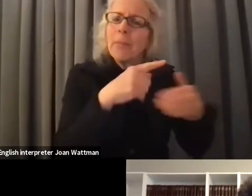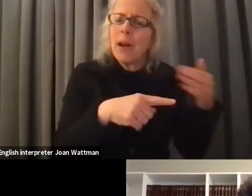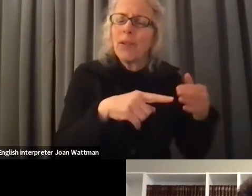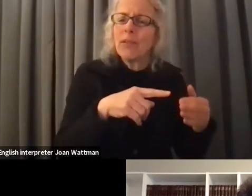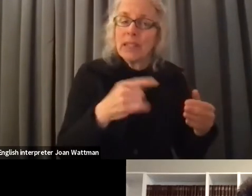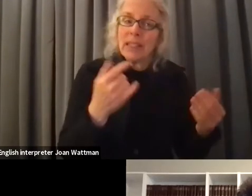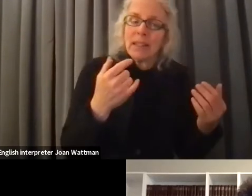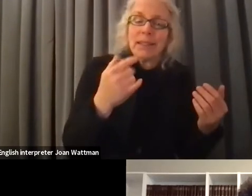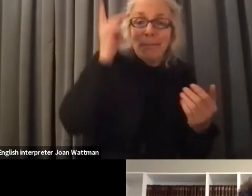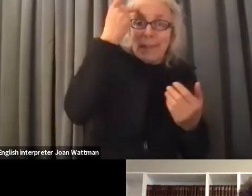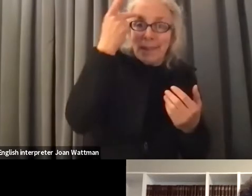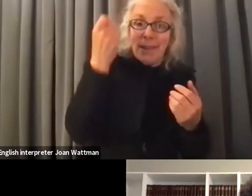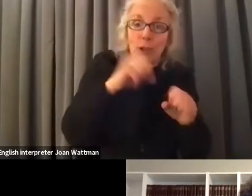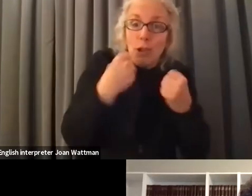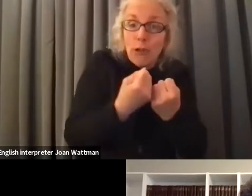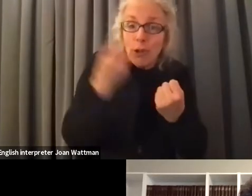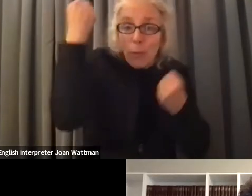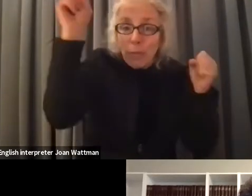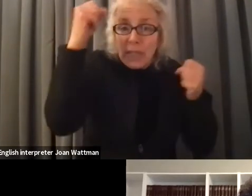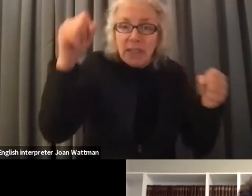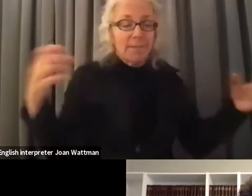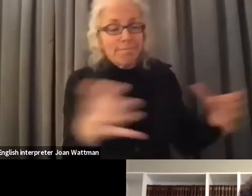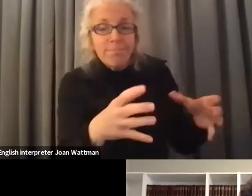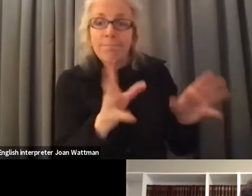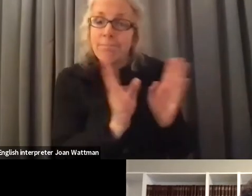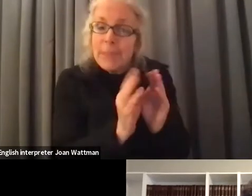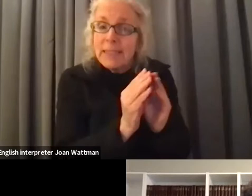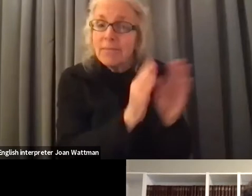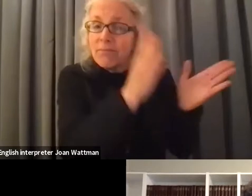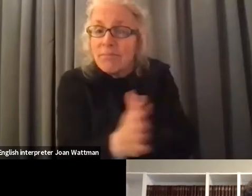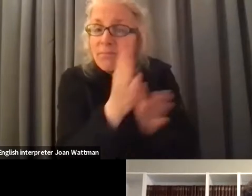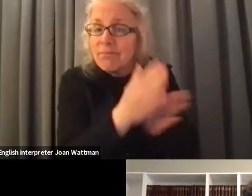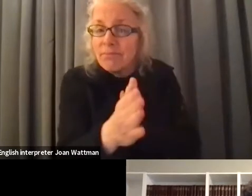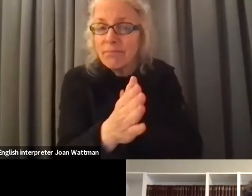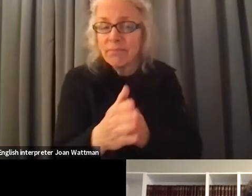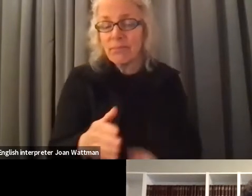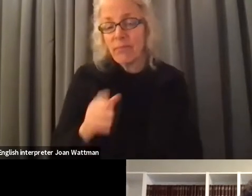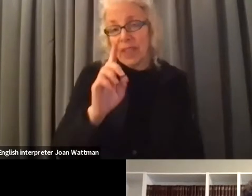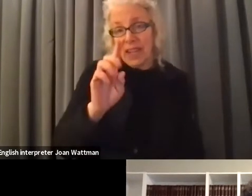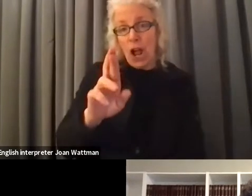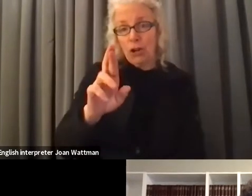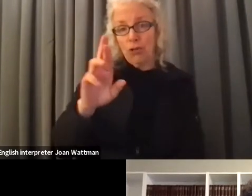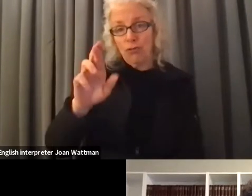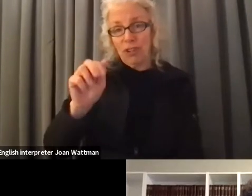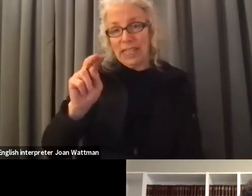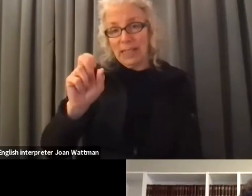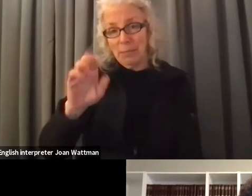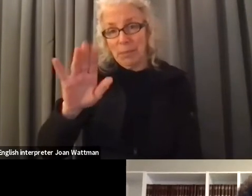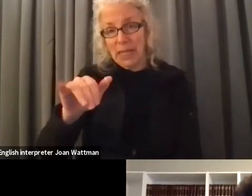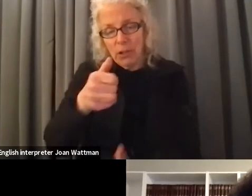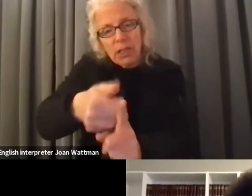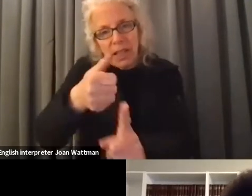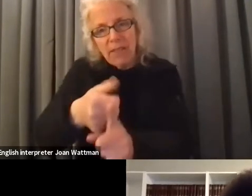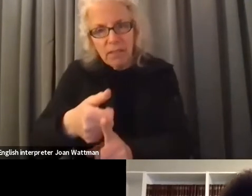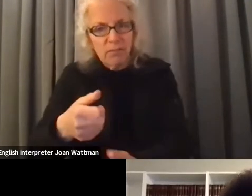movements, gather together and hold organizing meetings. Dr. Ransby is one of many progressive activists